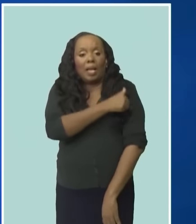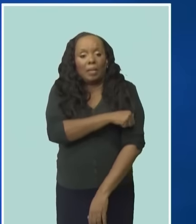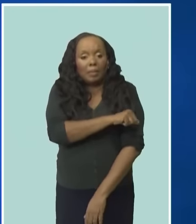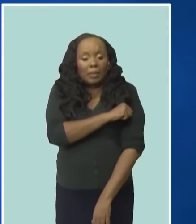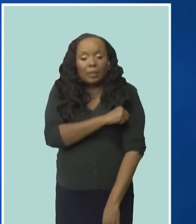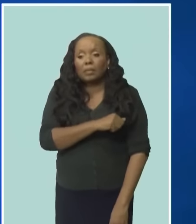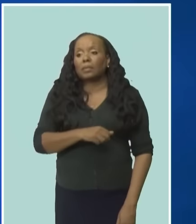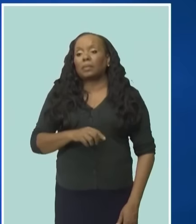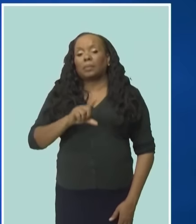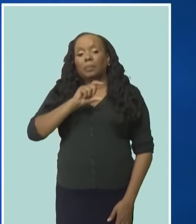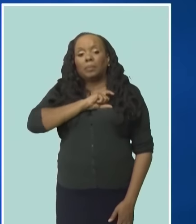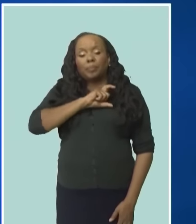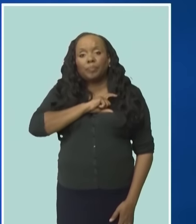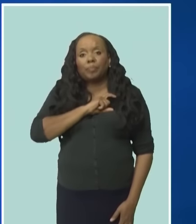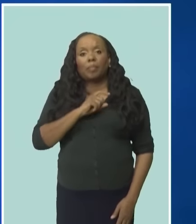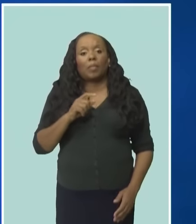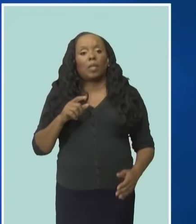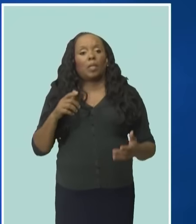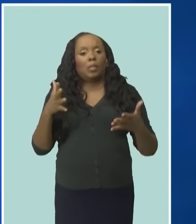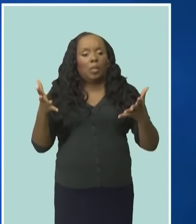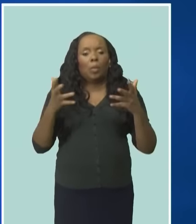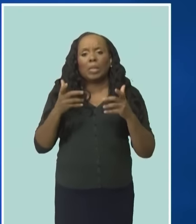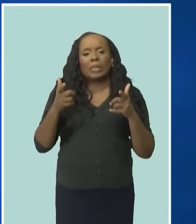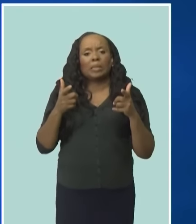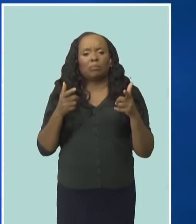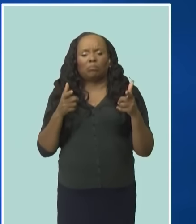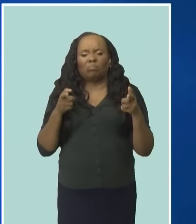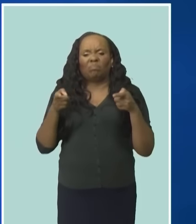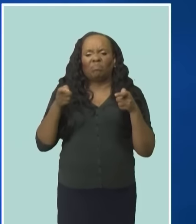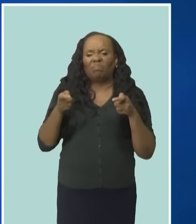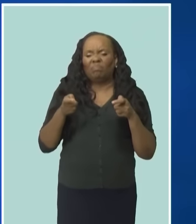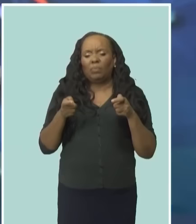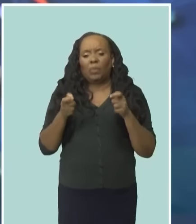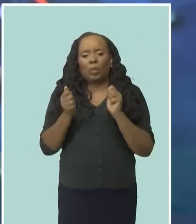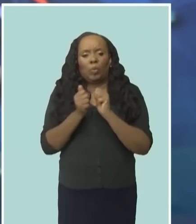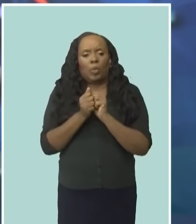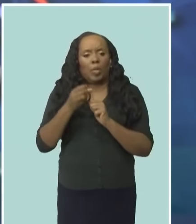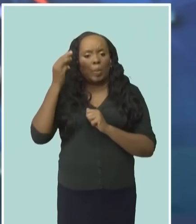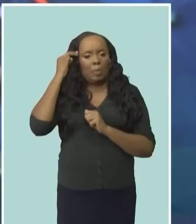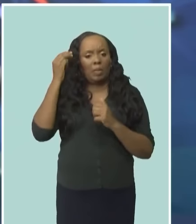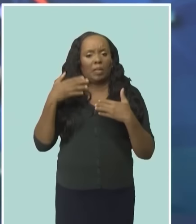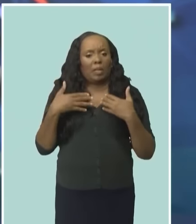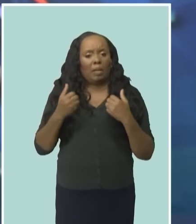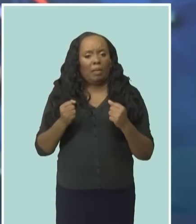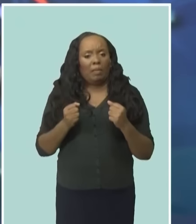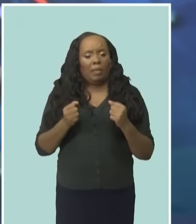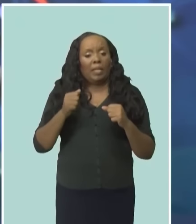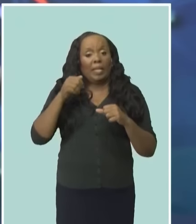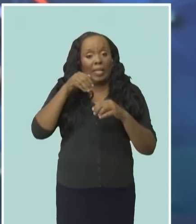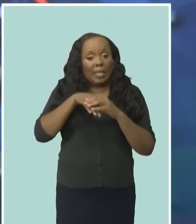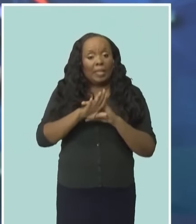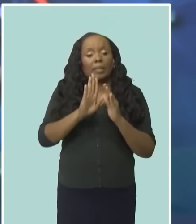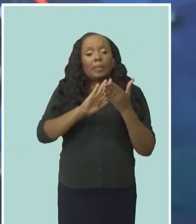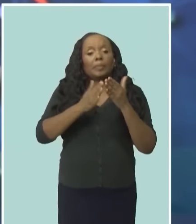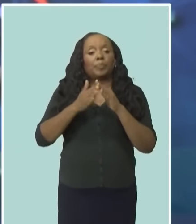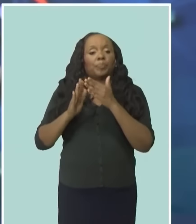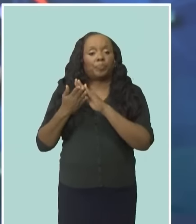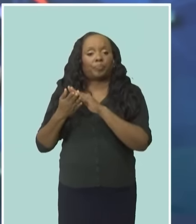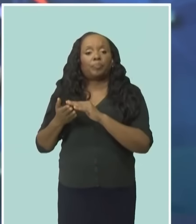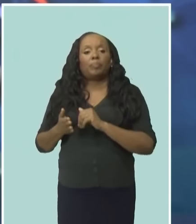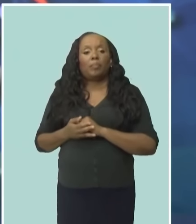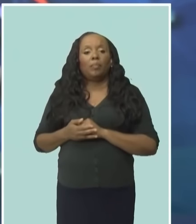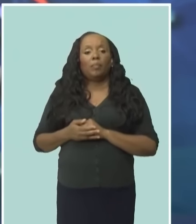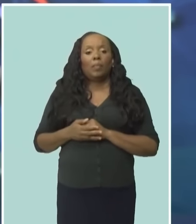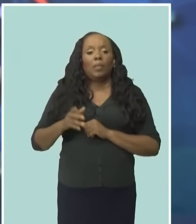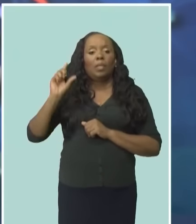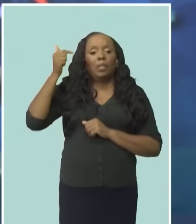in effectively managing mental health crises within the community. Minister Ishmael adds that government is also